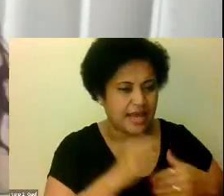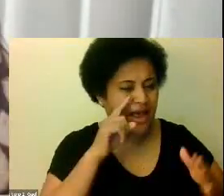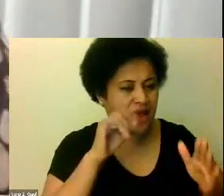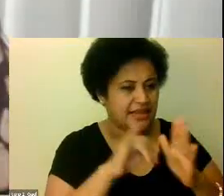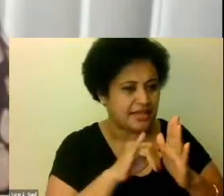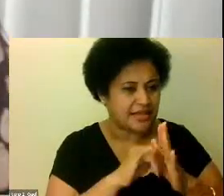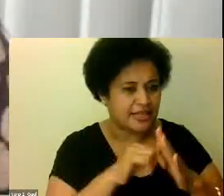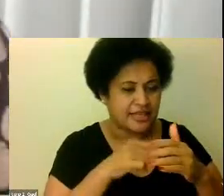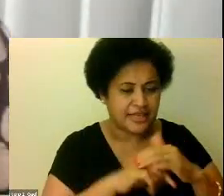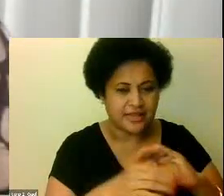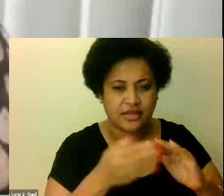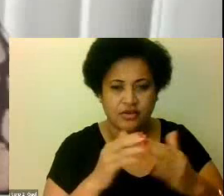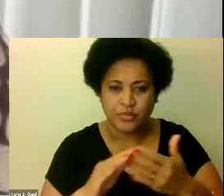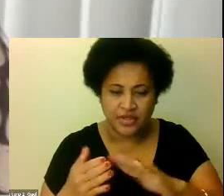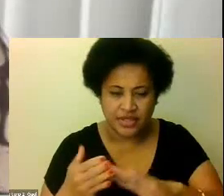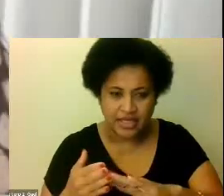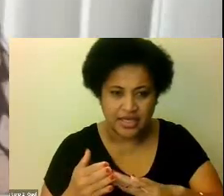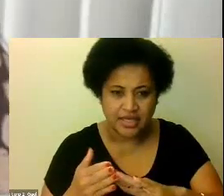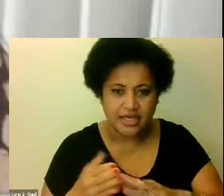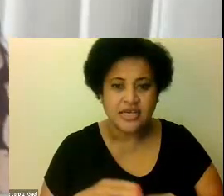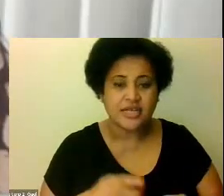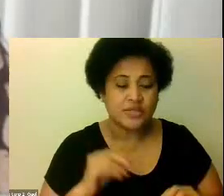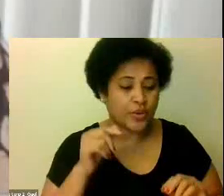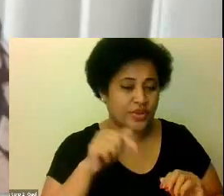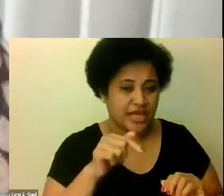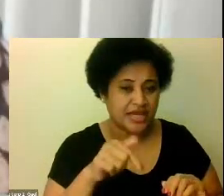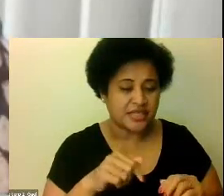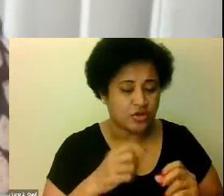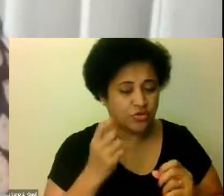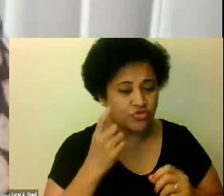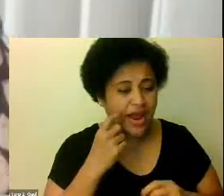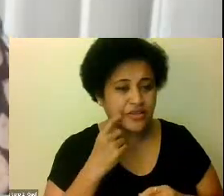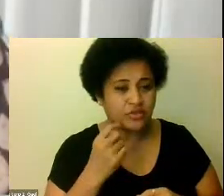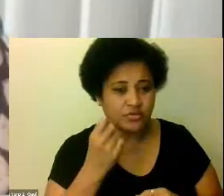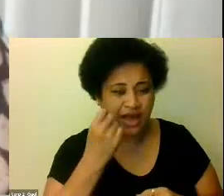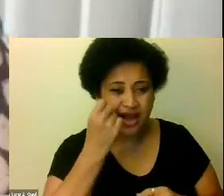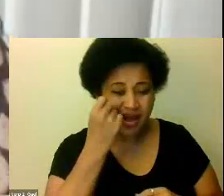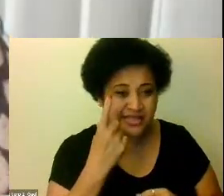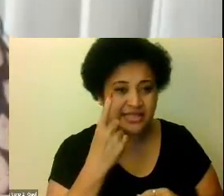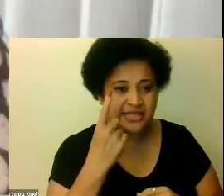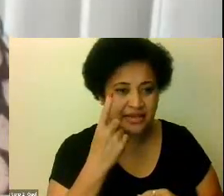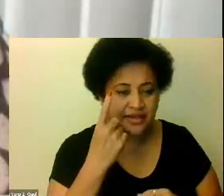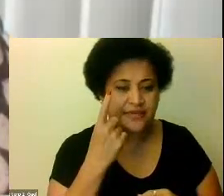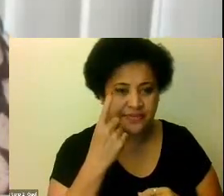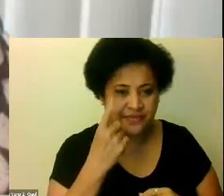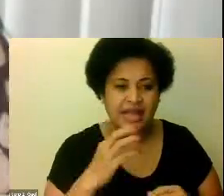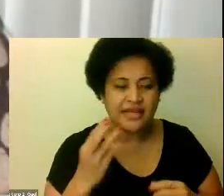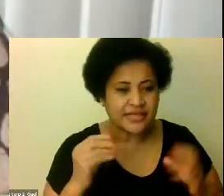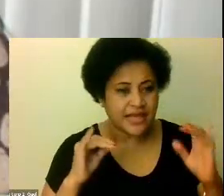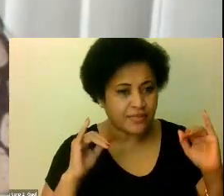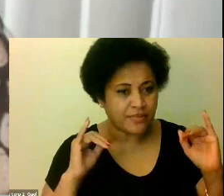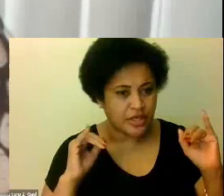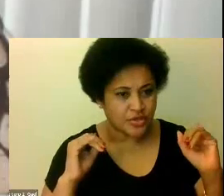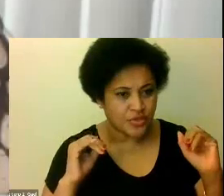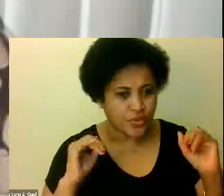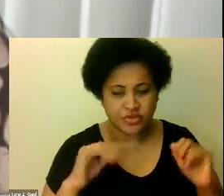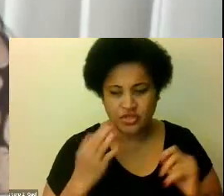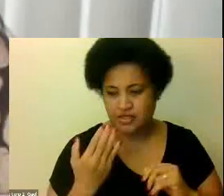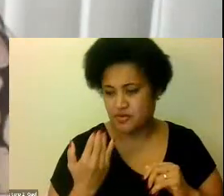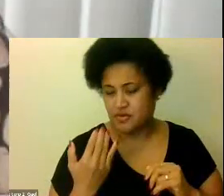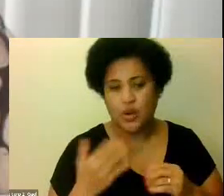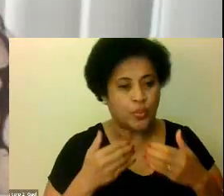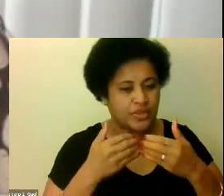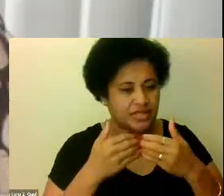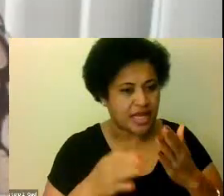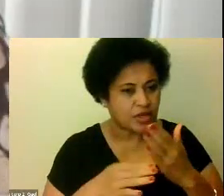it is in this background and understanding some of these, issues, we've just started our work on